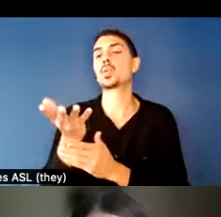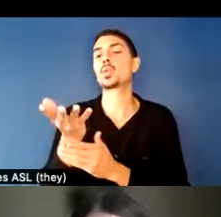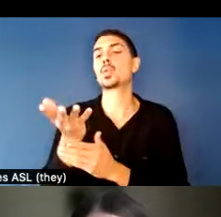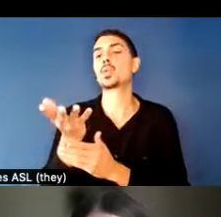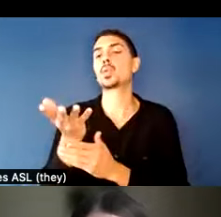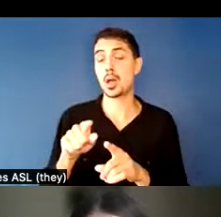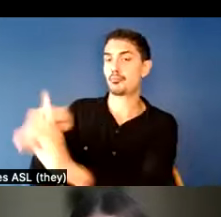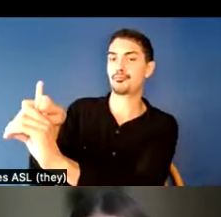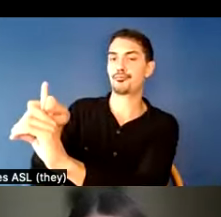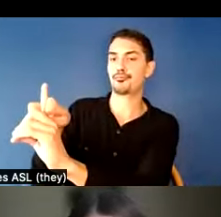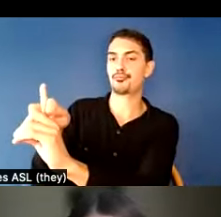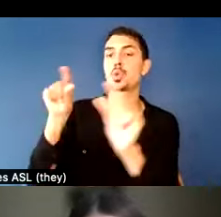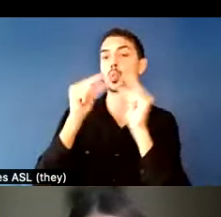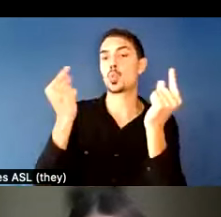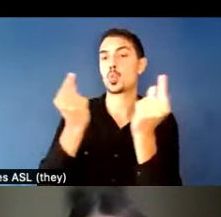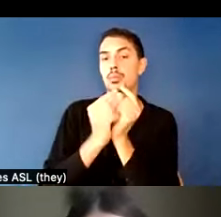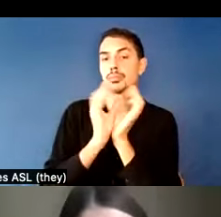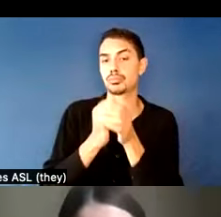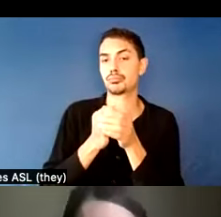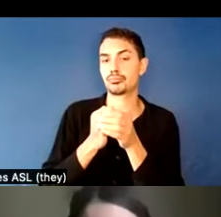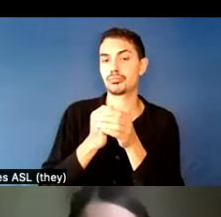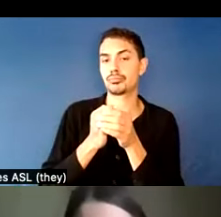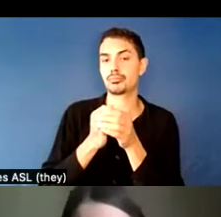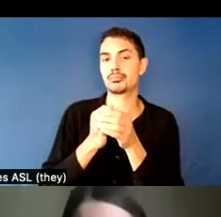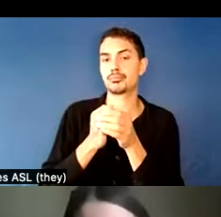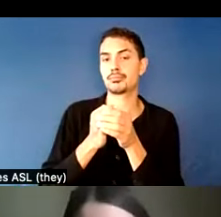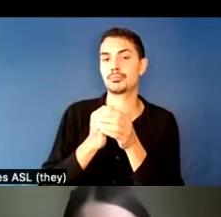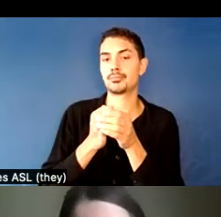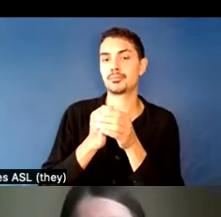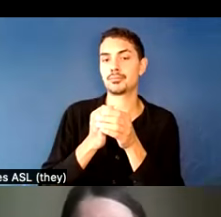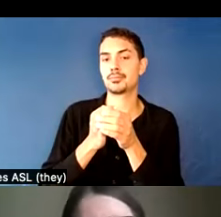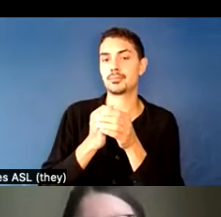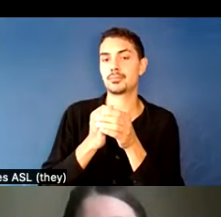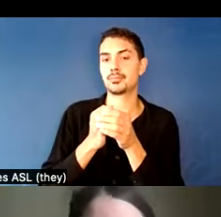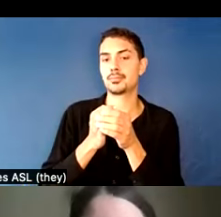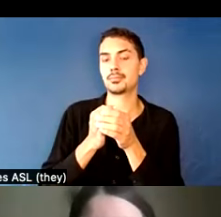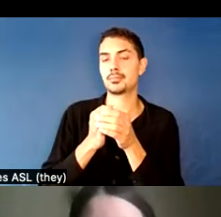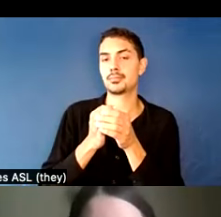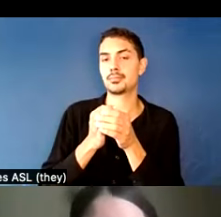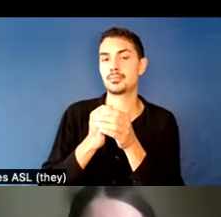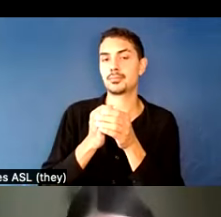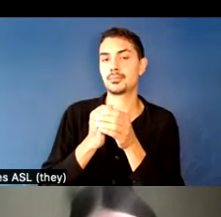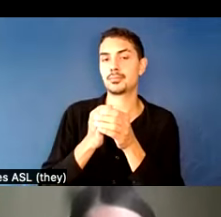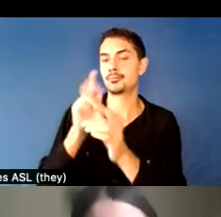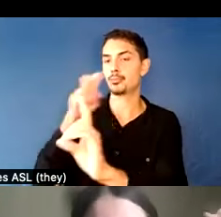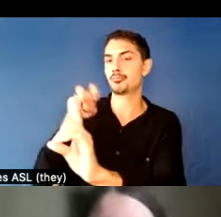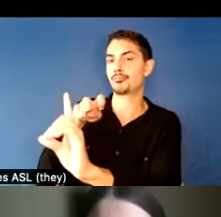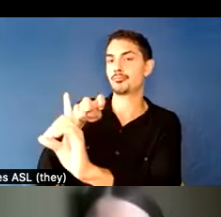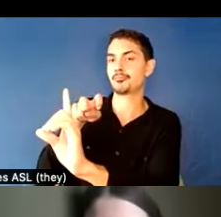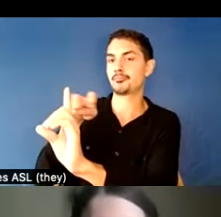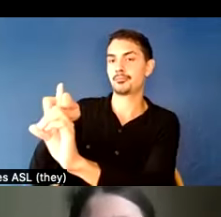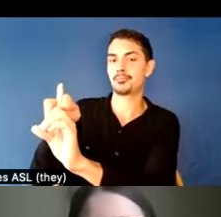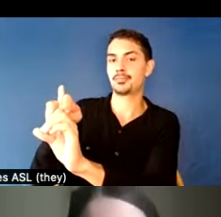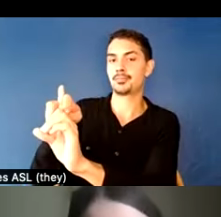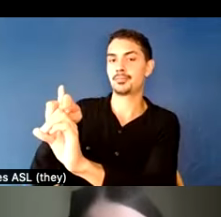assault happens, it's a group of people who, come together right around that response, or there's people who do some, case